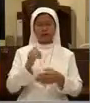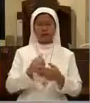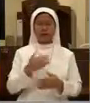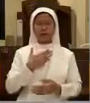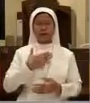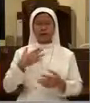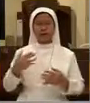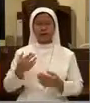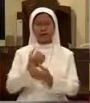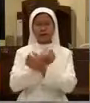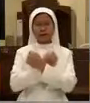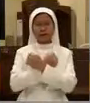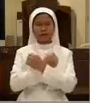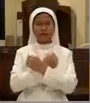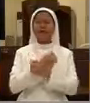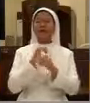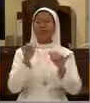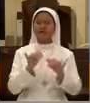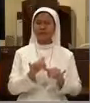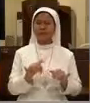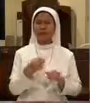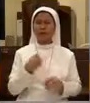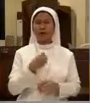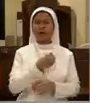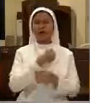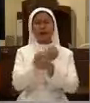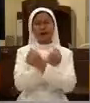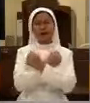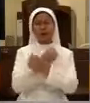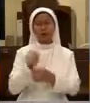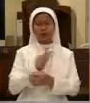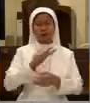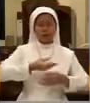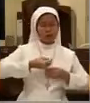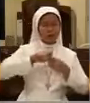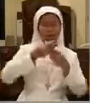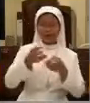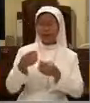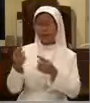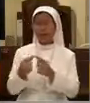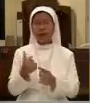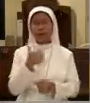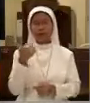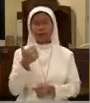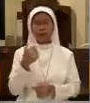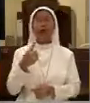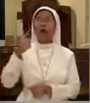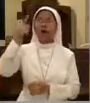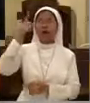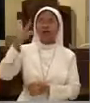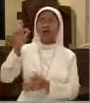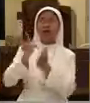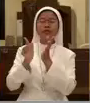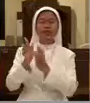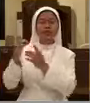So even the love that we should give to others is a gift from Jesus. And this love he has